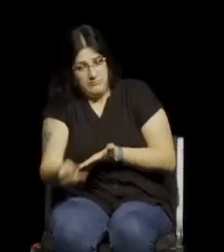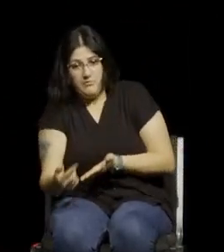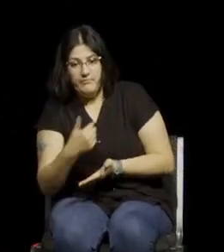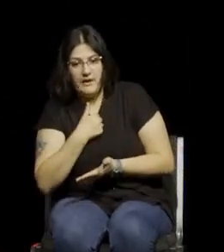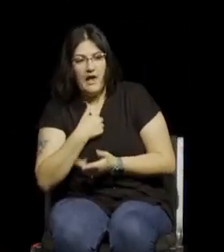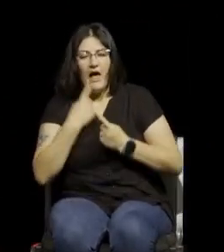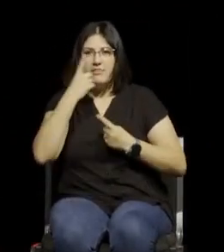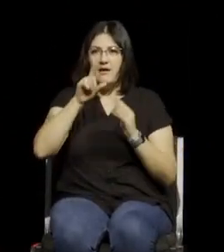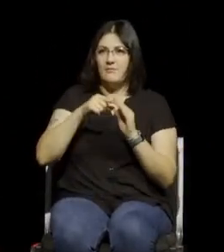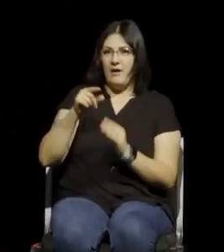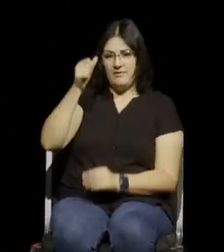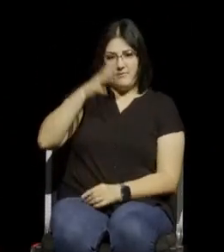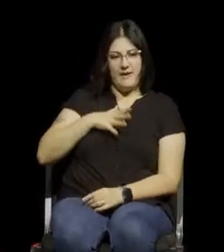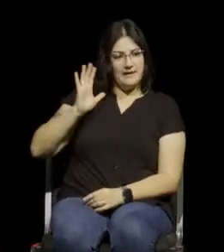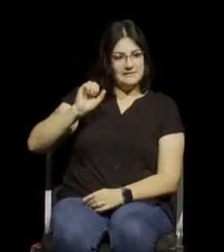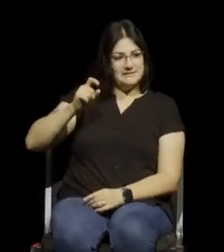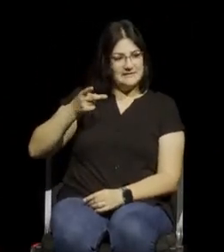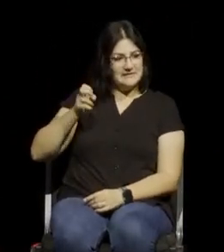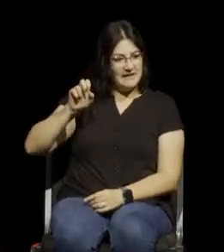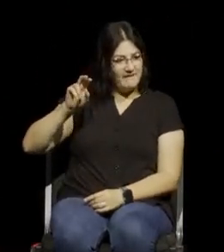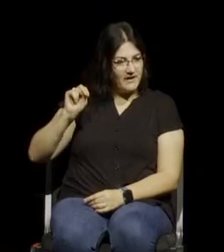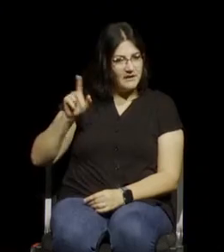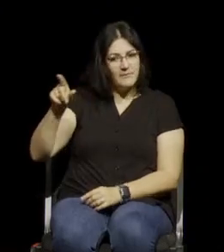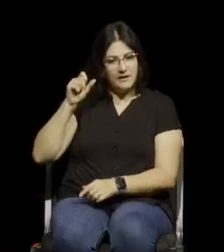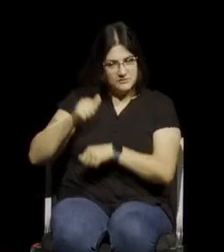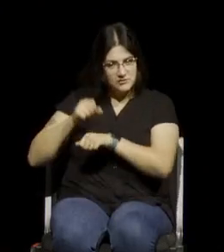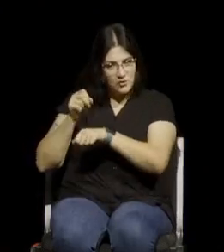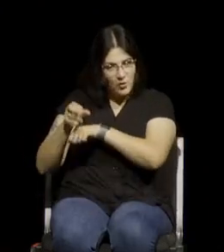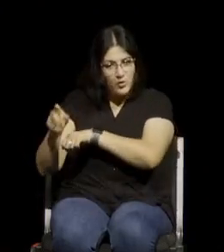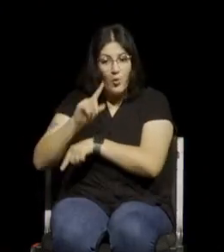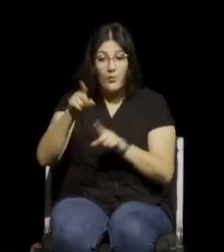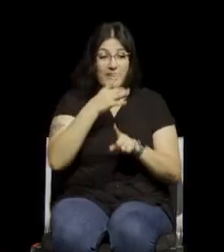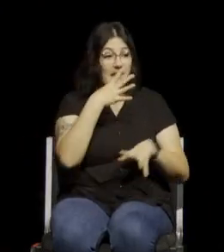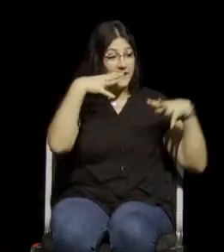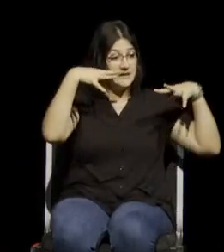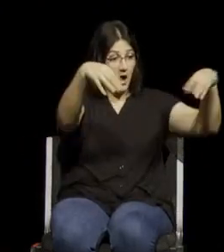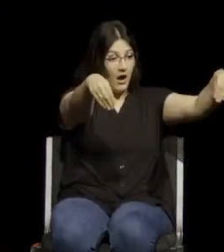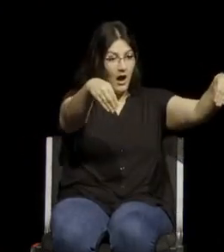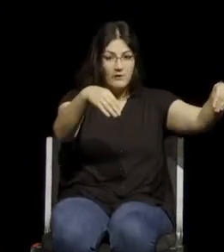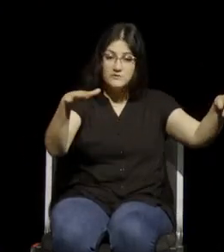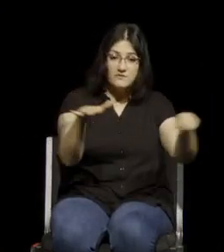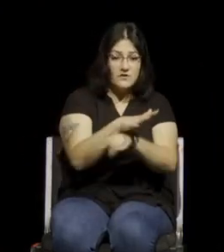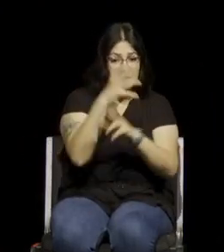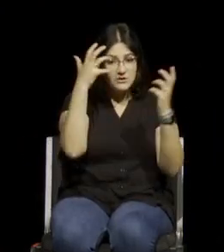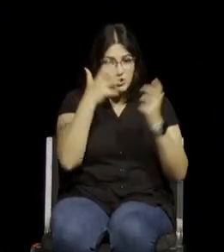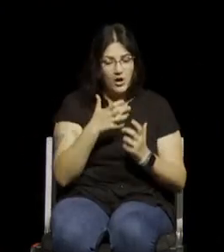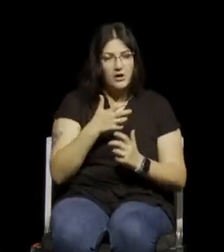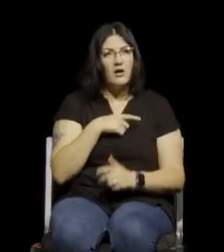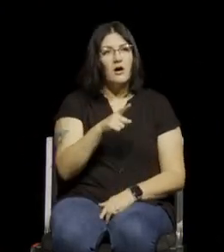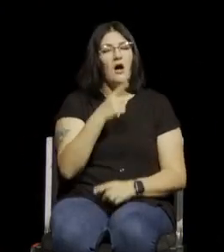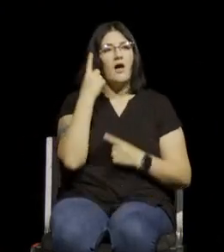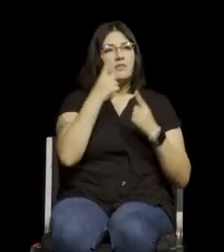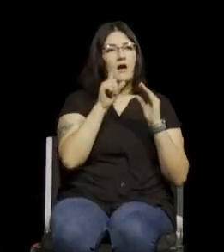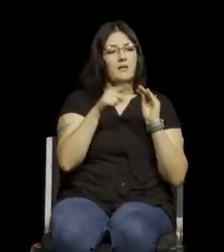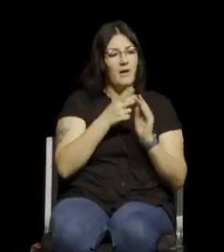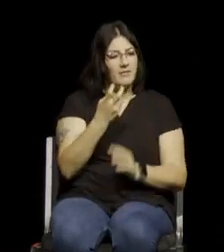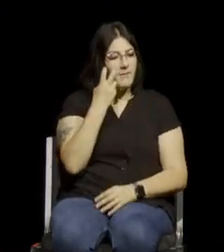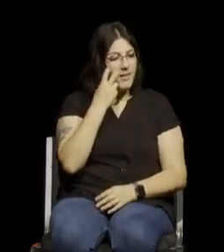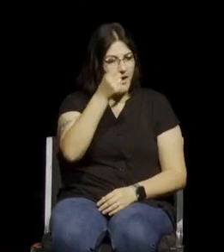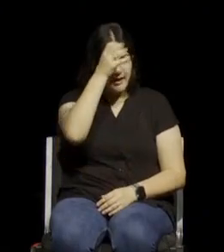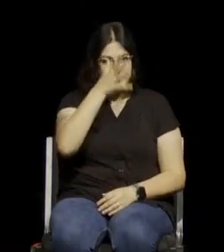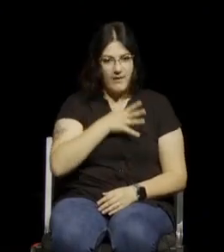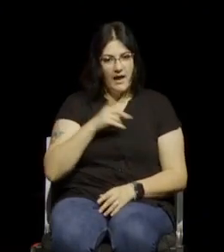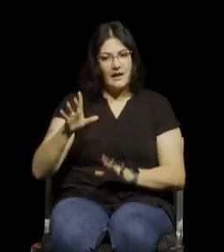being stoned. When lights failed on another occasion and it was complete darkness, I thought about the blind man and the